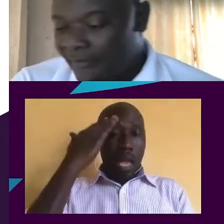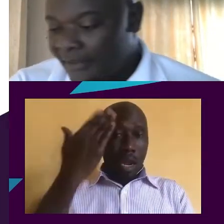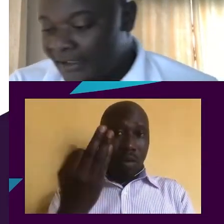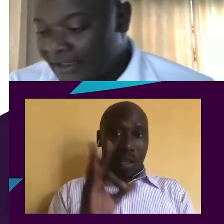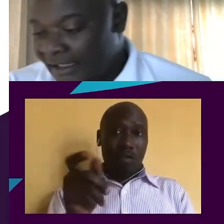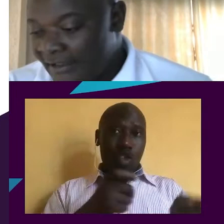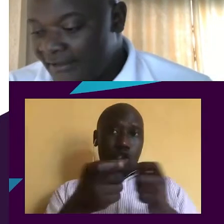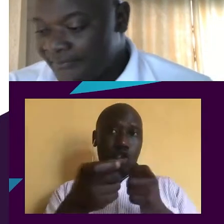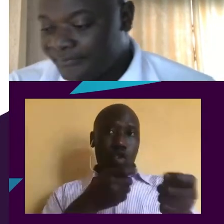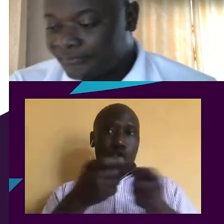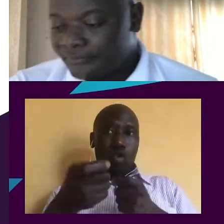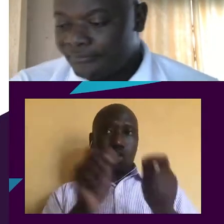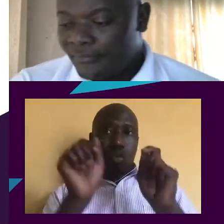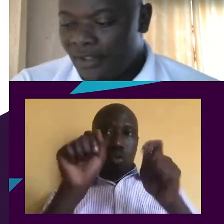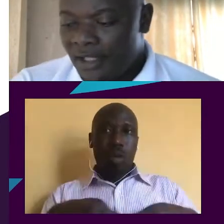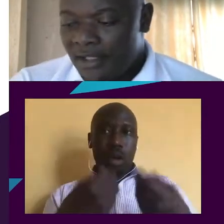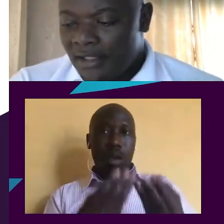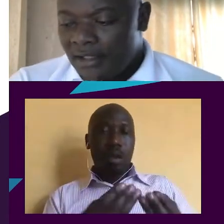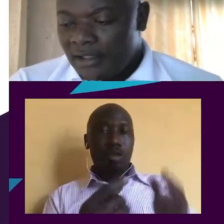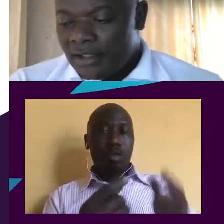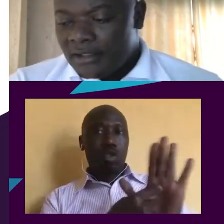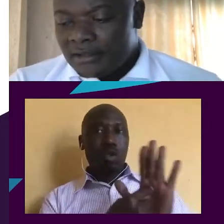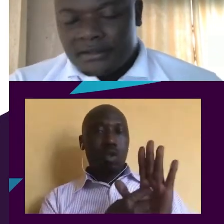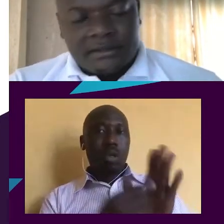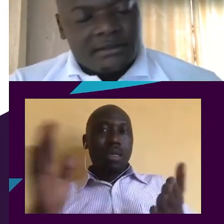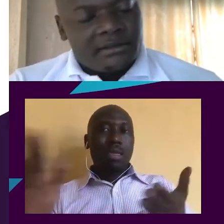be able to give me the slide.